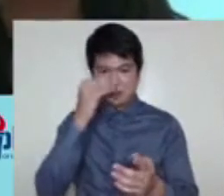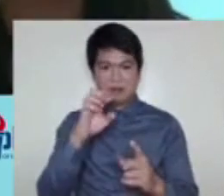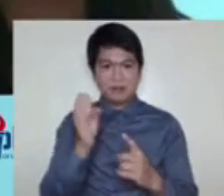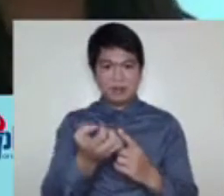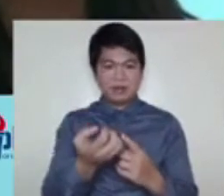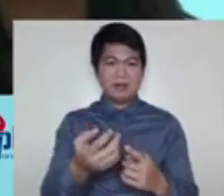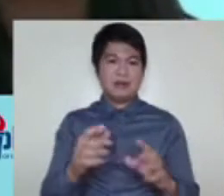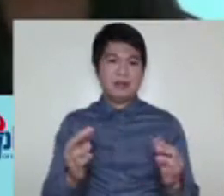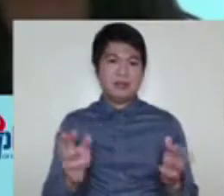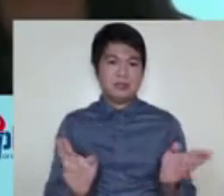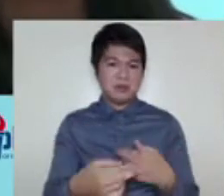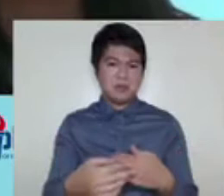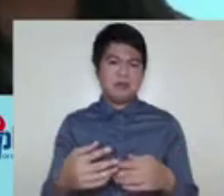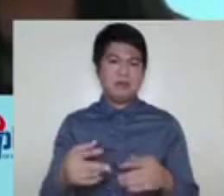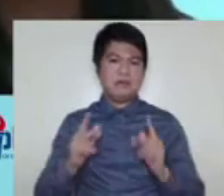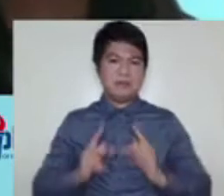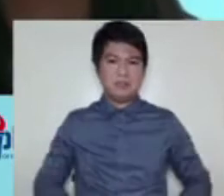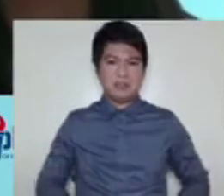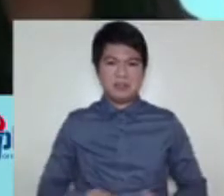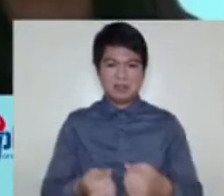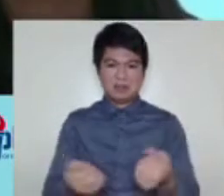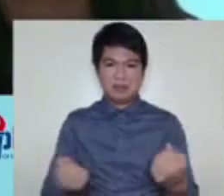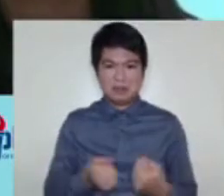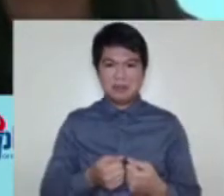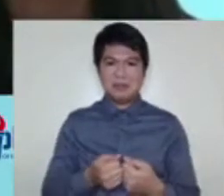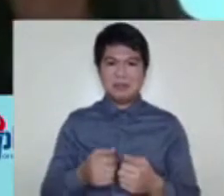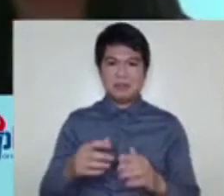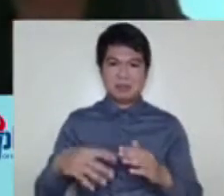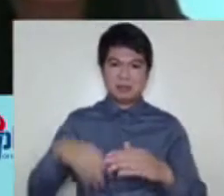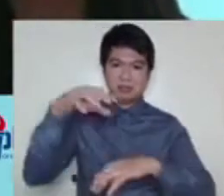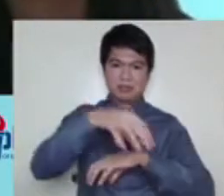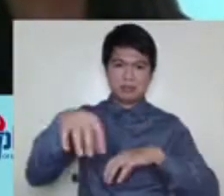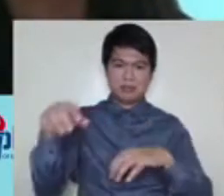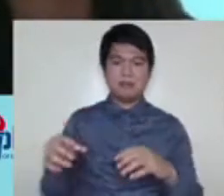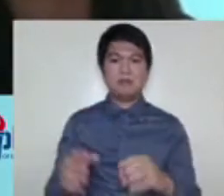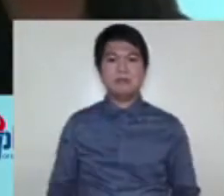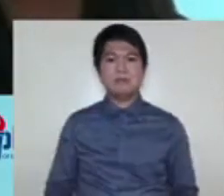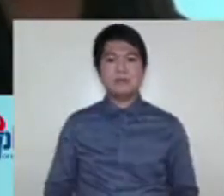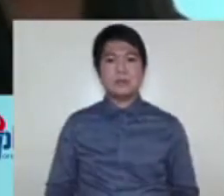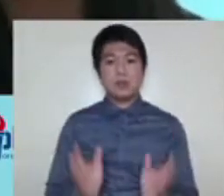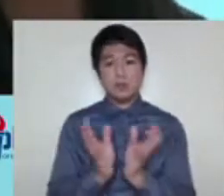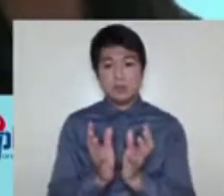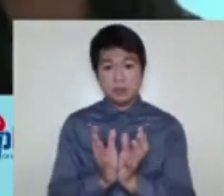classroom. When we say community context, this refers to the general situations and circumstances in which